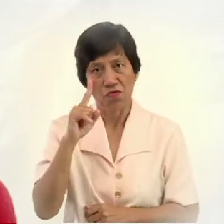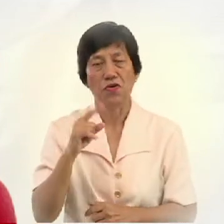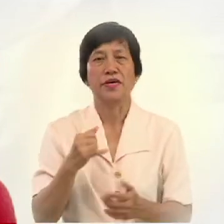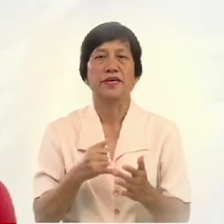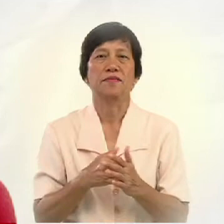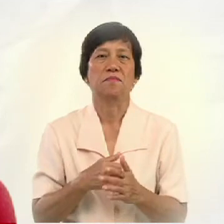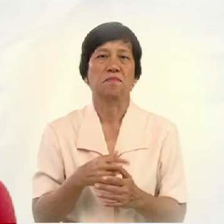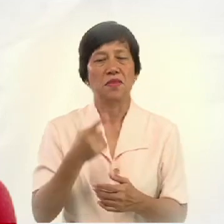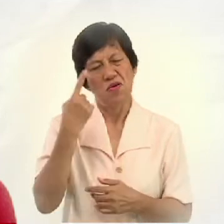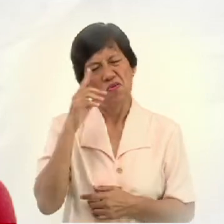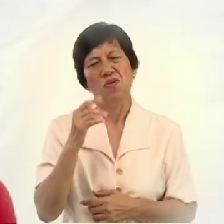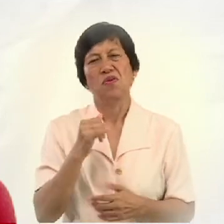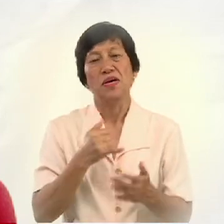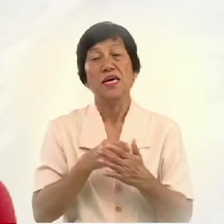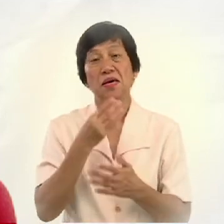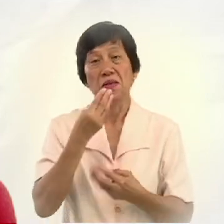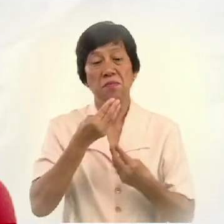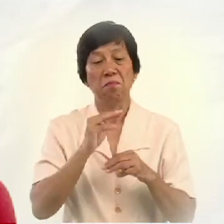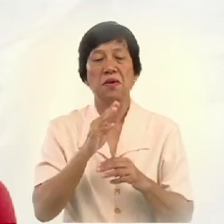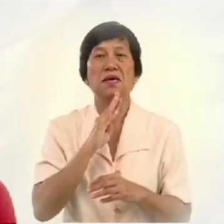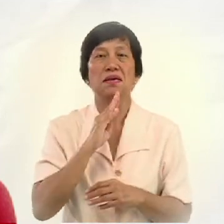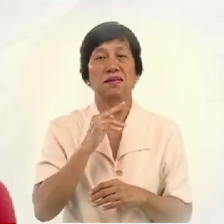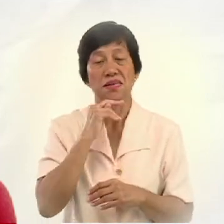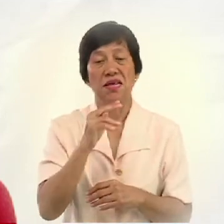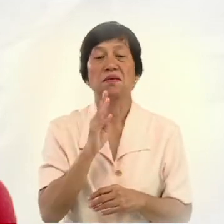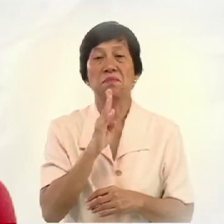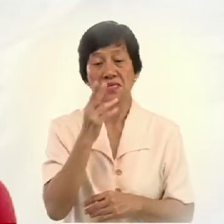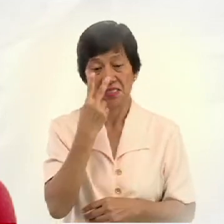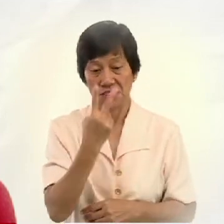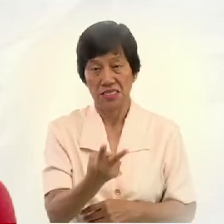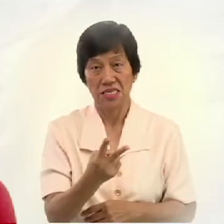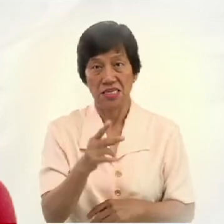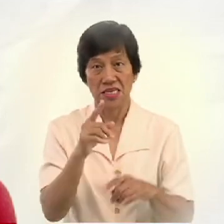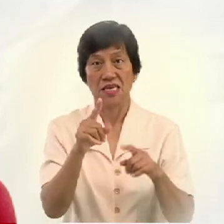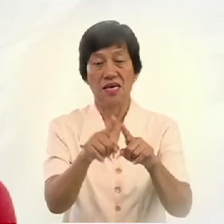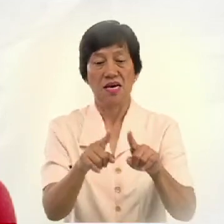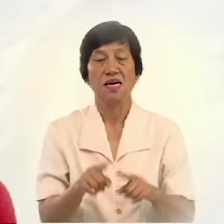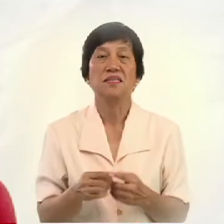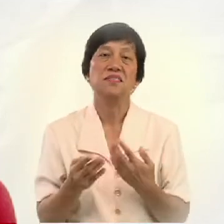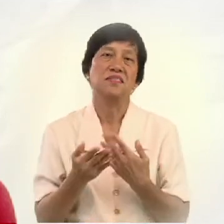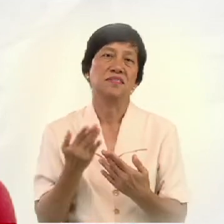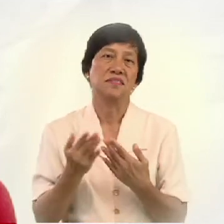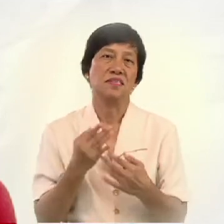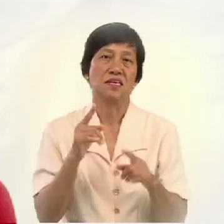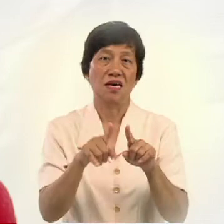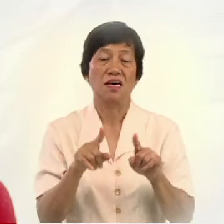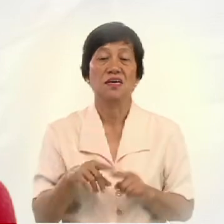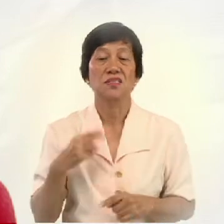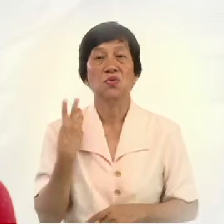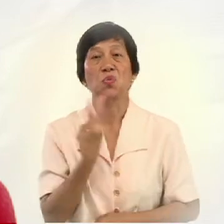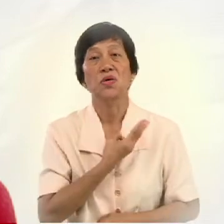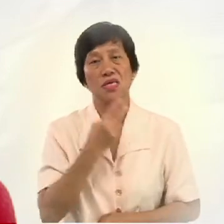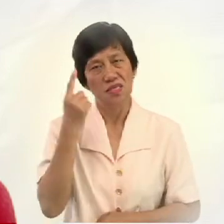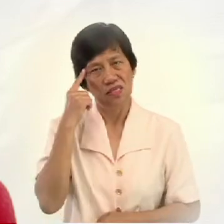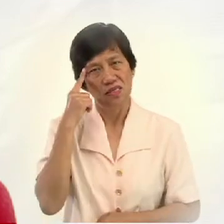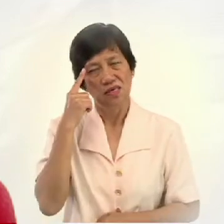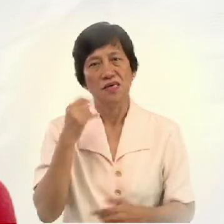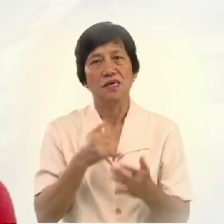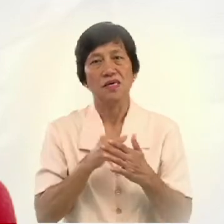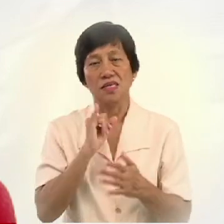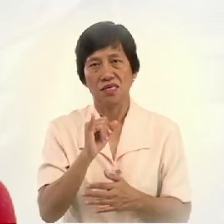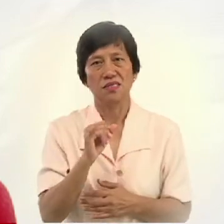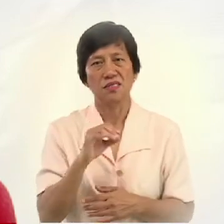looking for it, for it may not be seen as easily as we think it